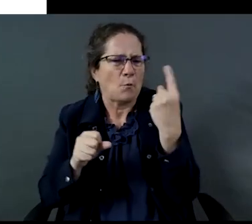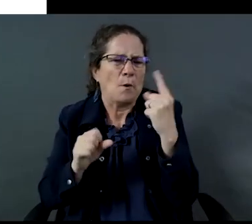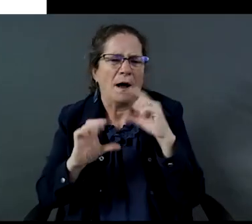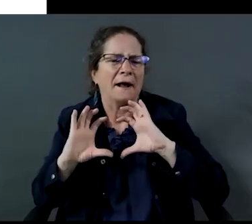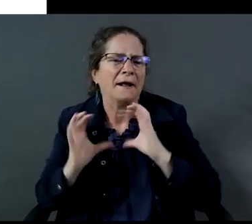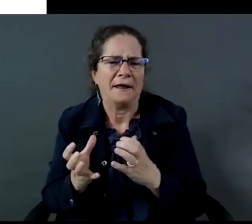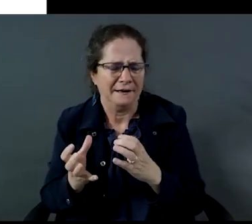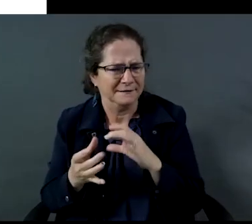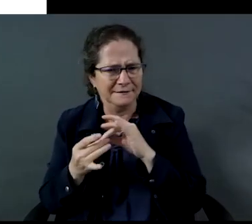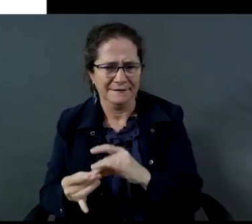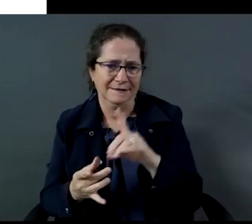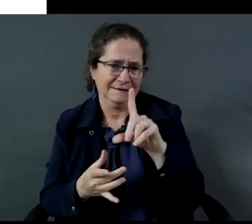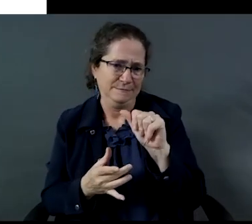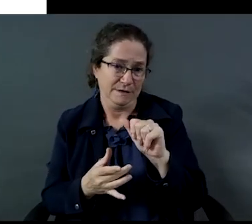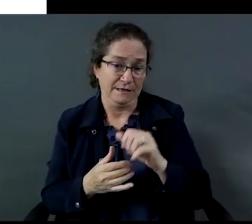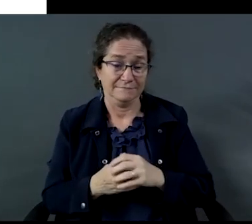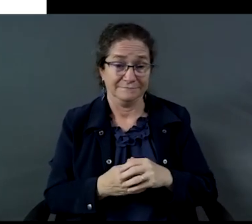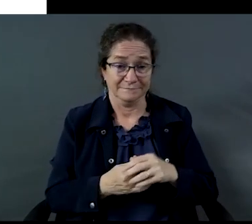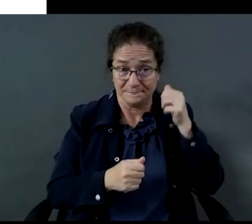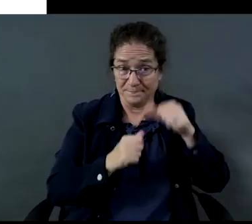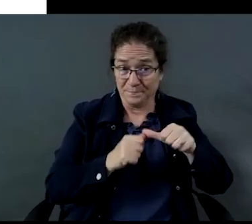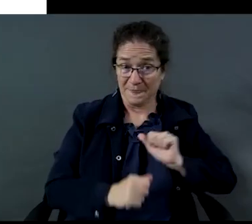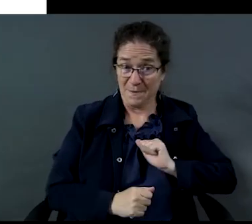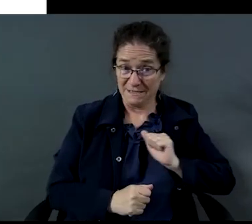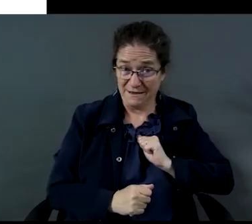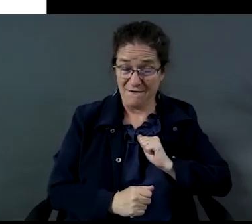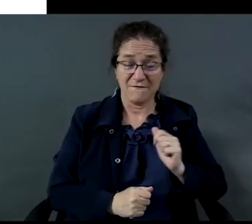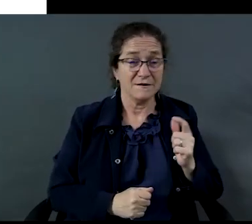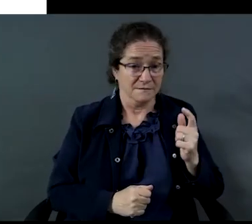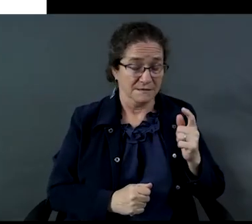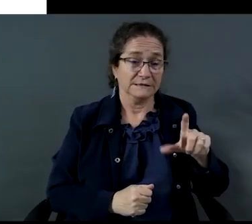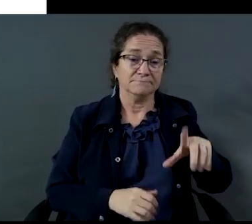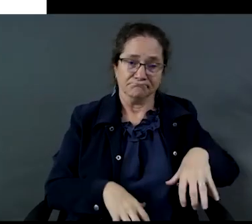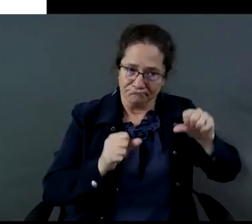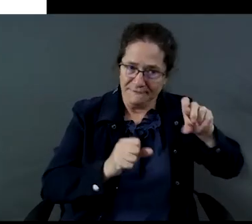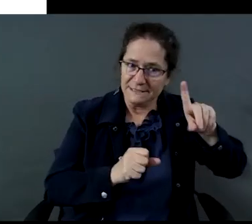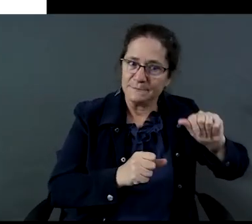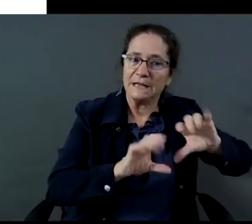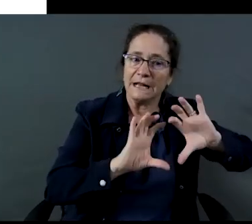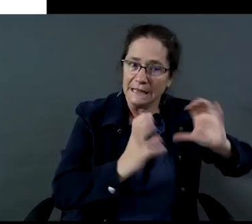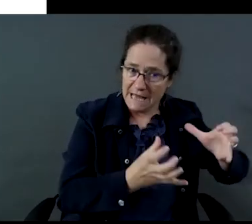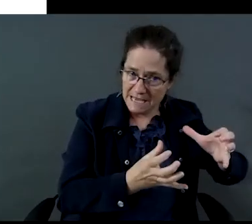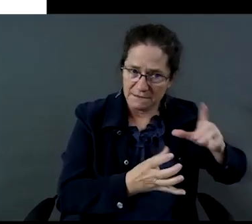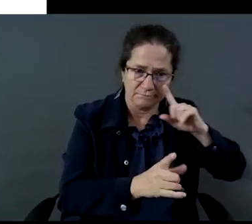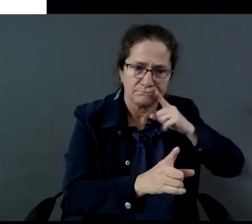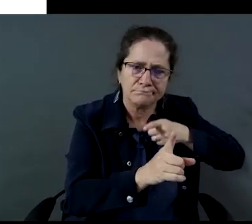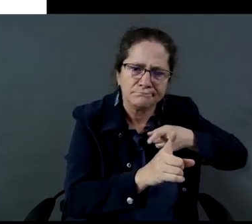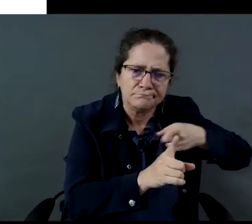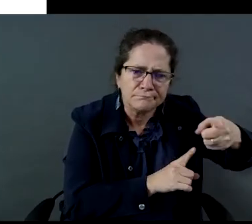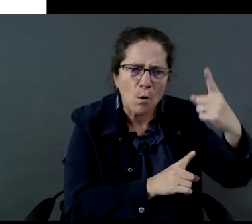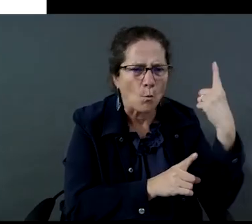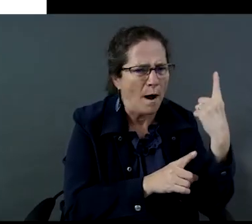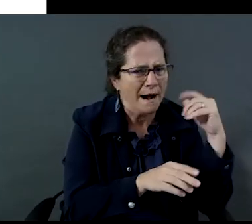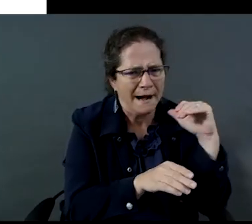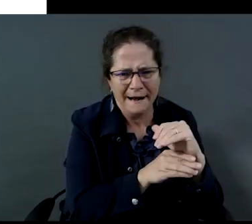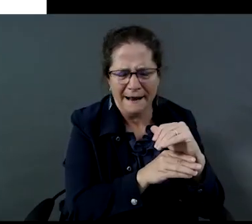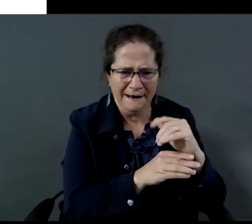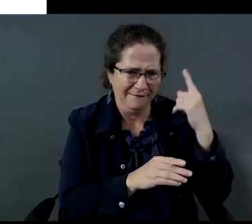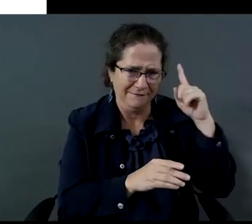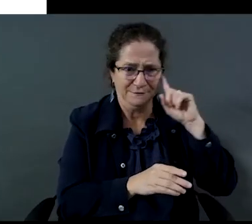the disability class in college, it was 1 night on deafness. And even then, that was a long time ago. The technology has